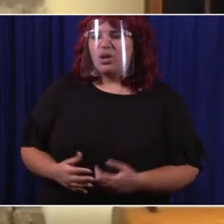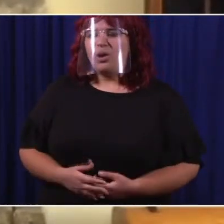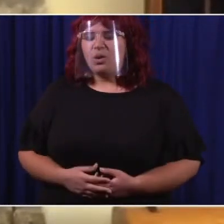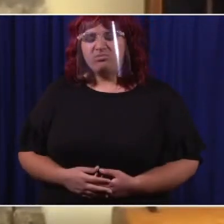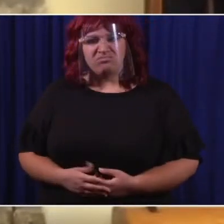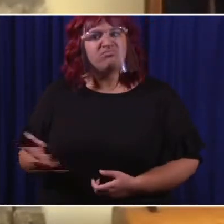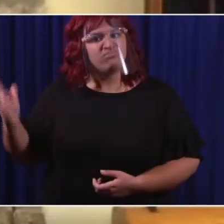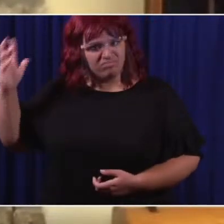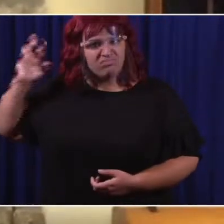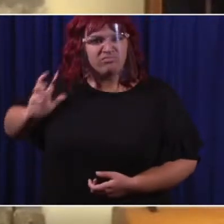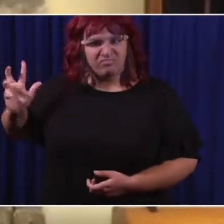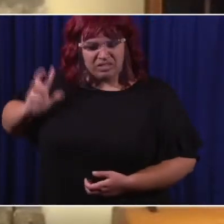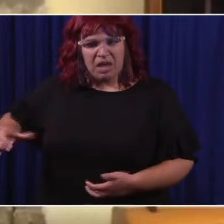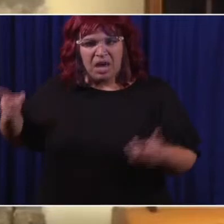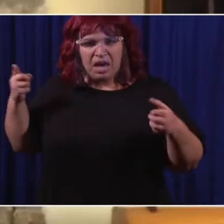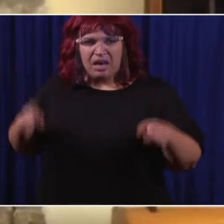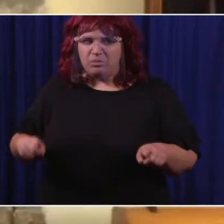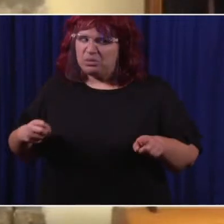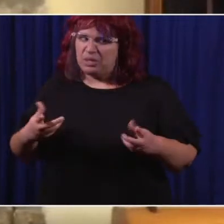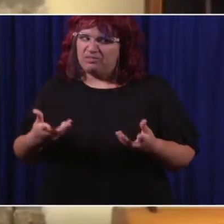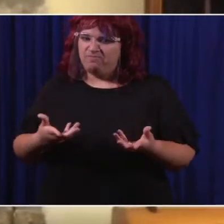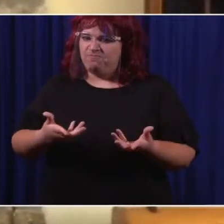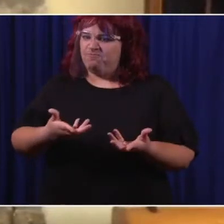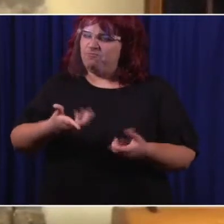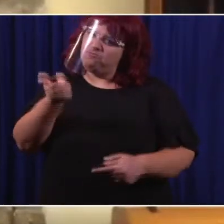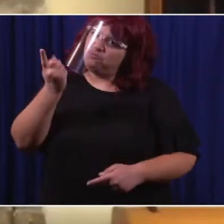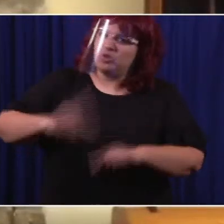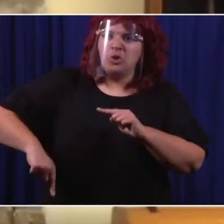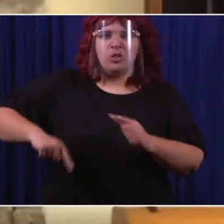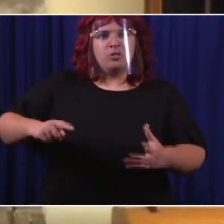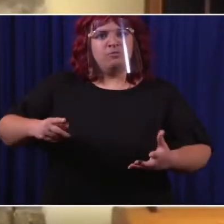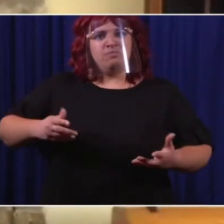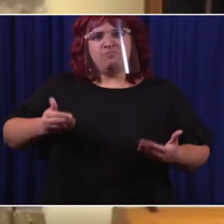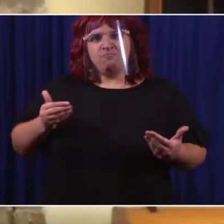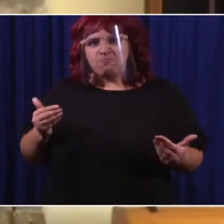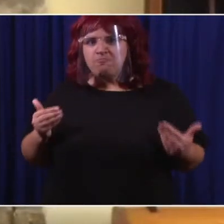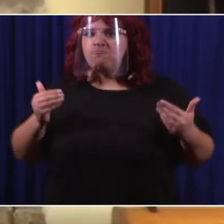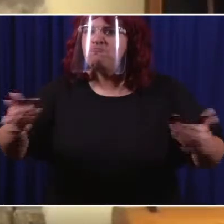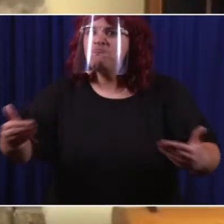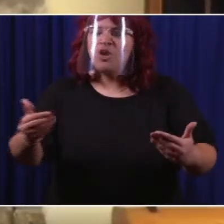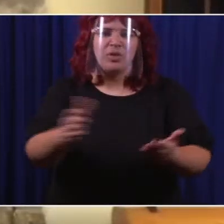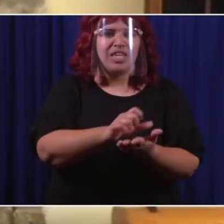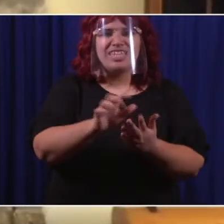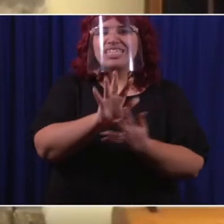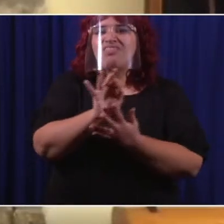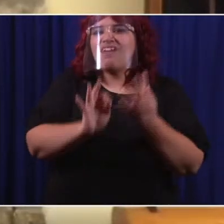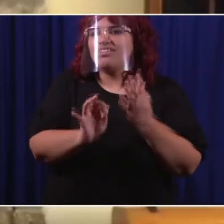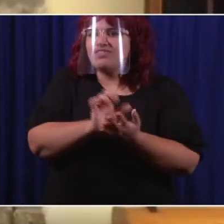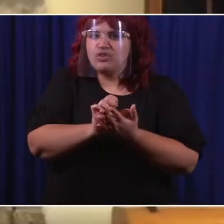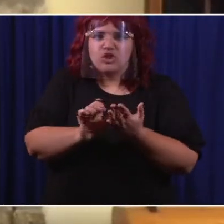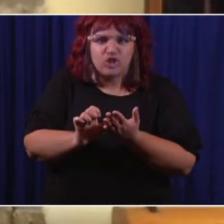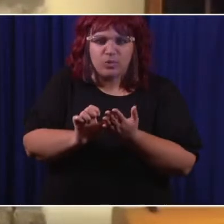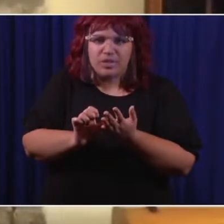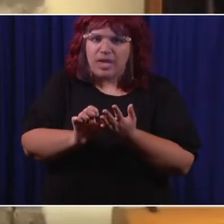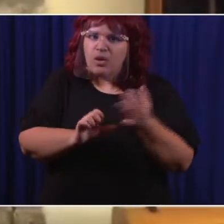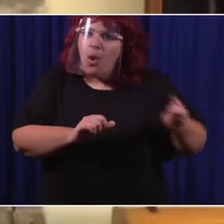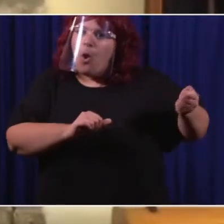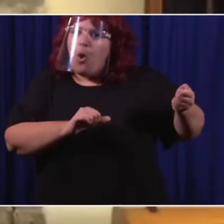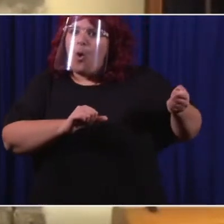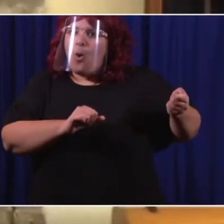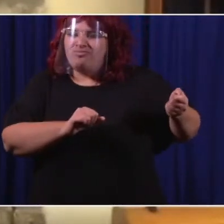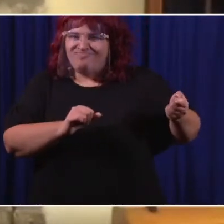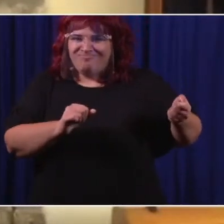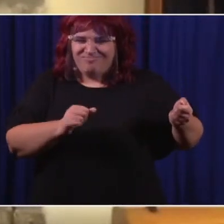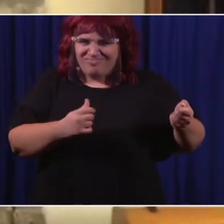initial decision in the spring, that was based upon advice from hospitals. The decision about when hospitals stop